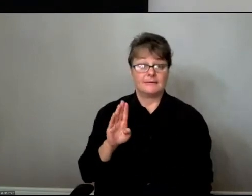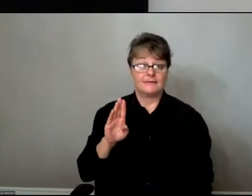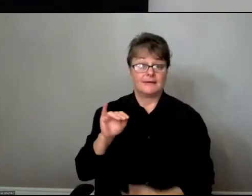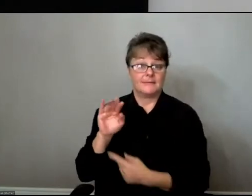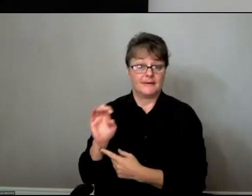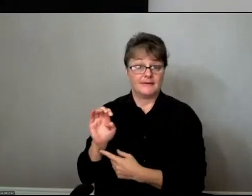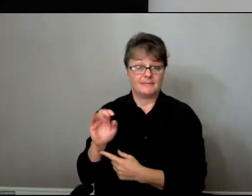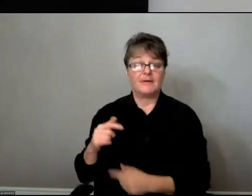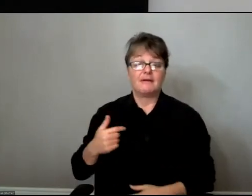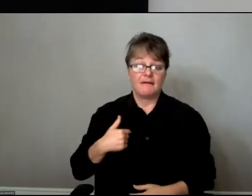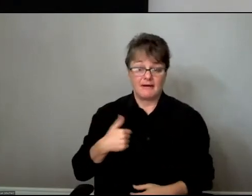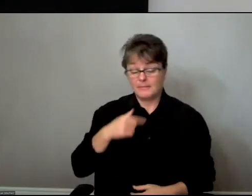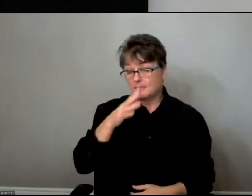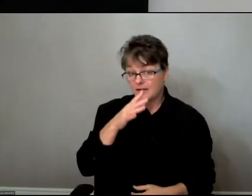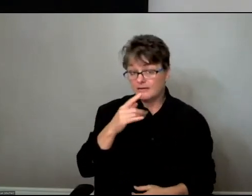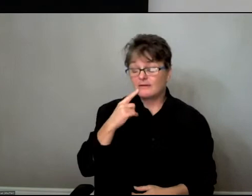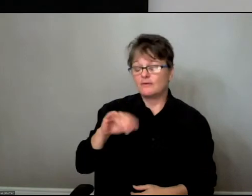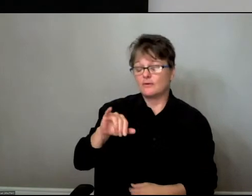of Julianne Hibbs.